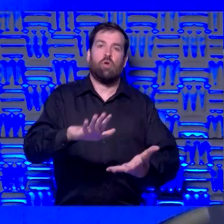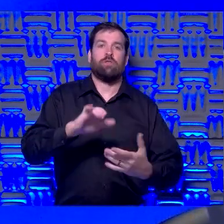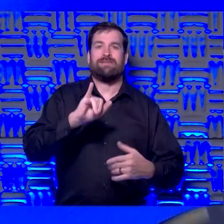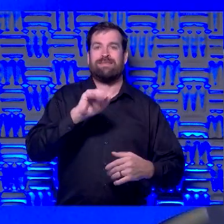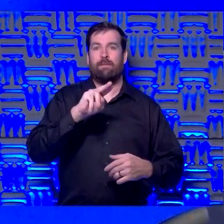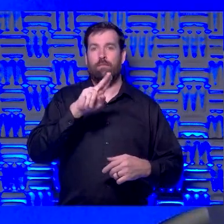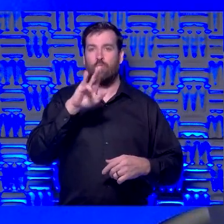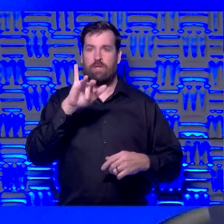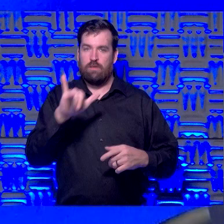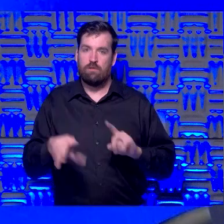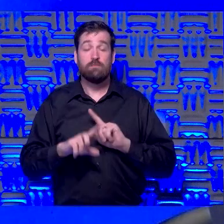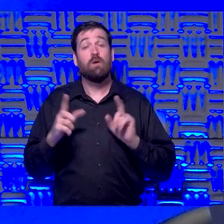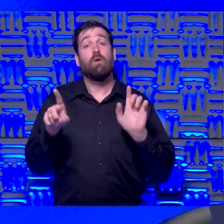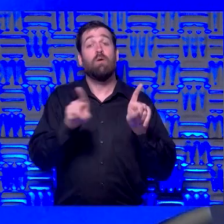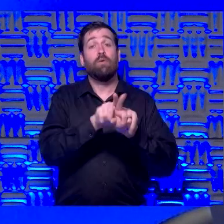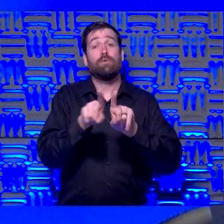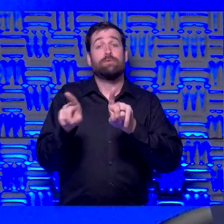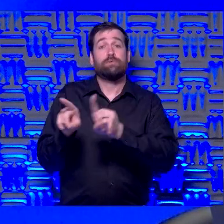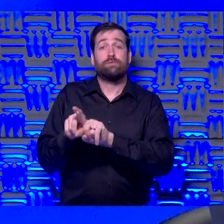also not with the